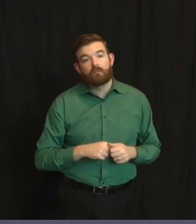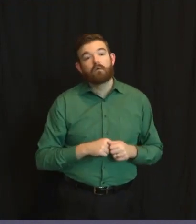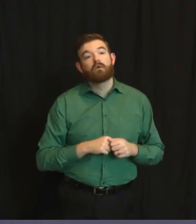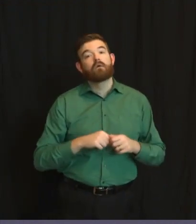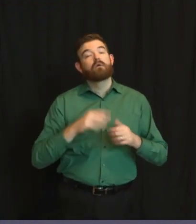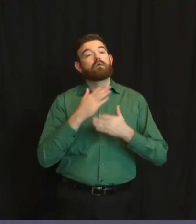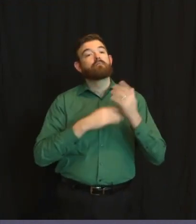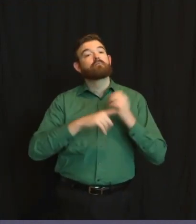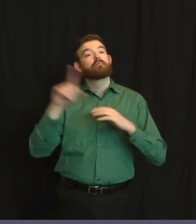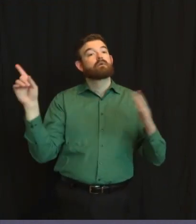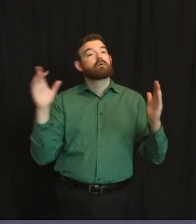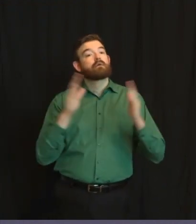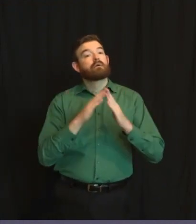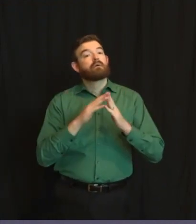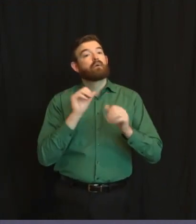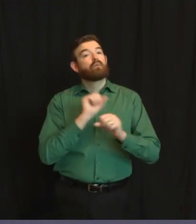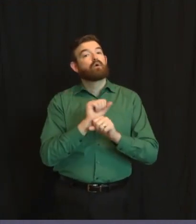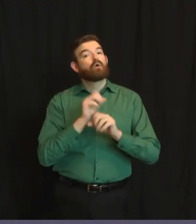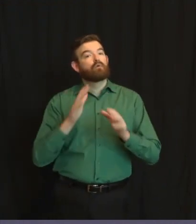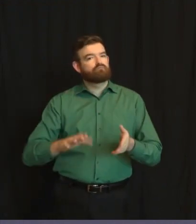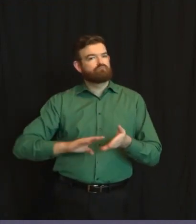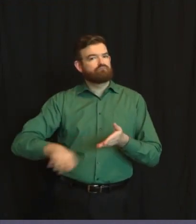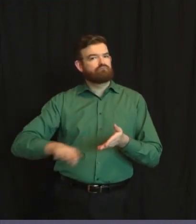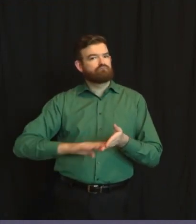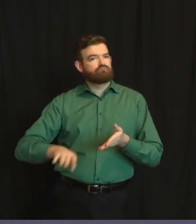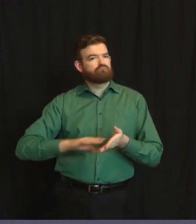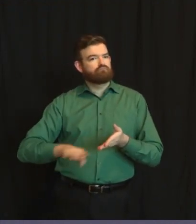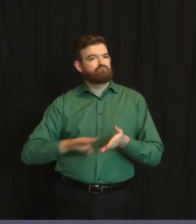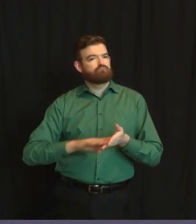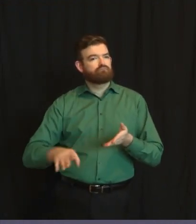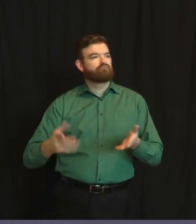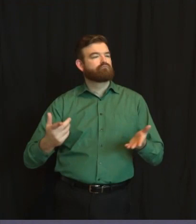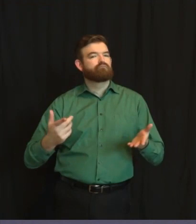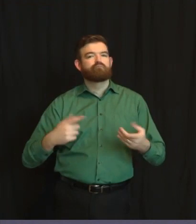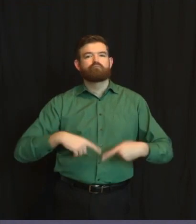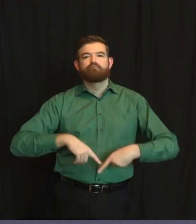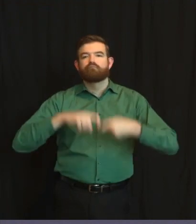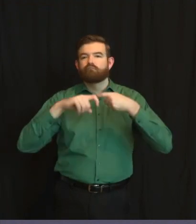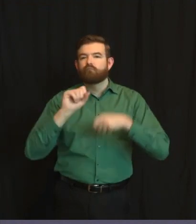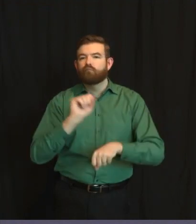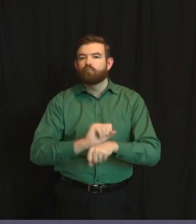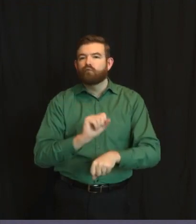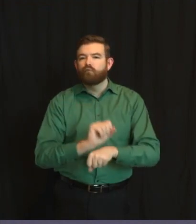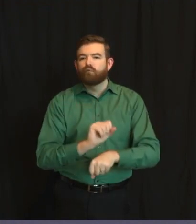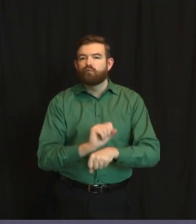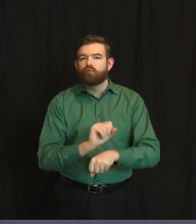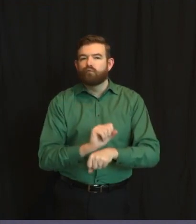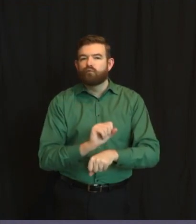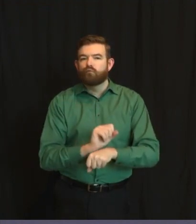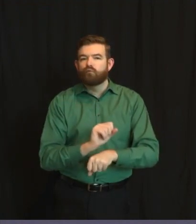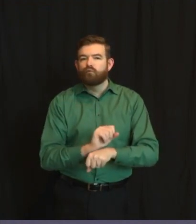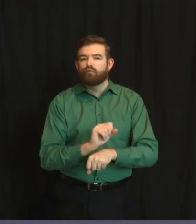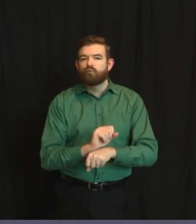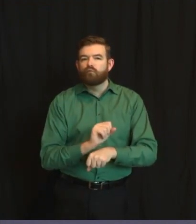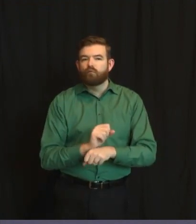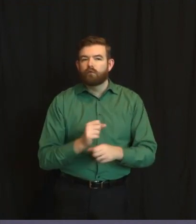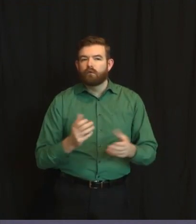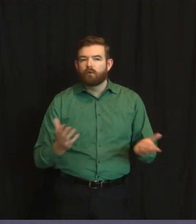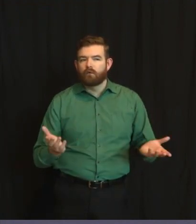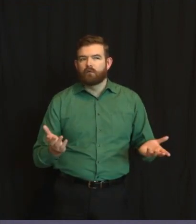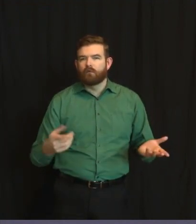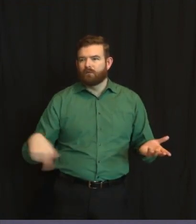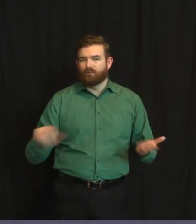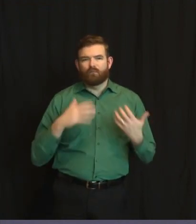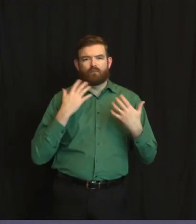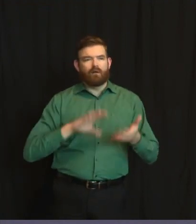furloughing workers. Wanted to ask if you have any advice for them on ways to avoid that, or have these public servants